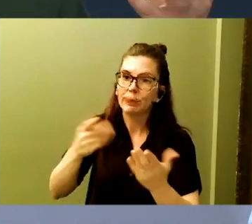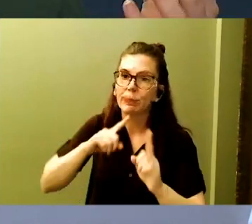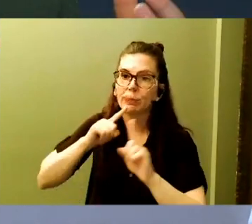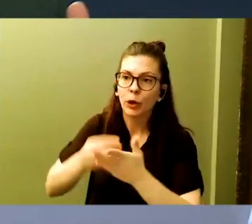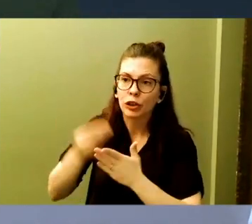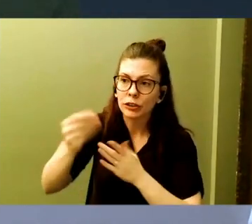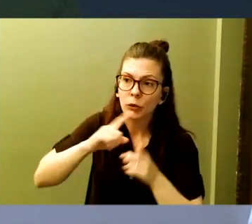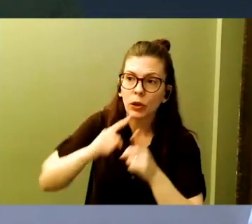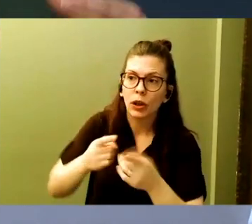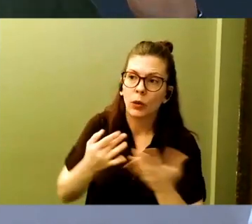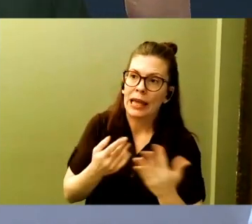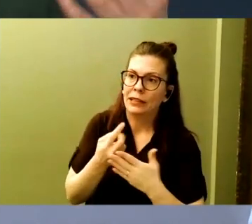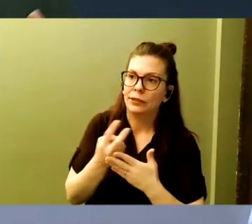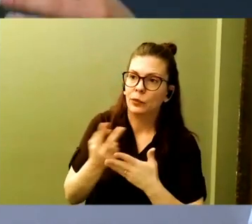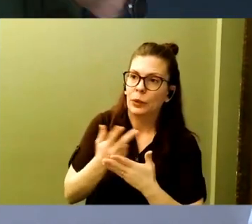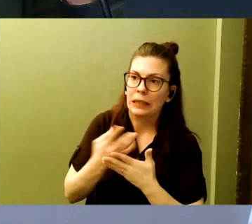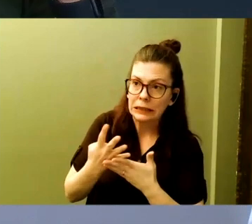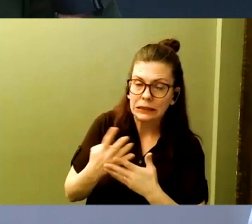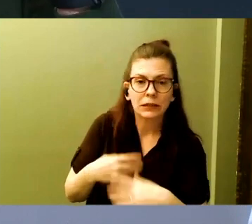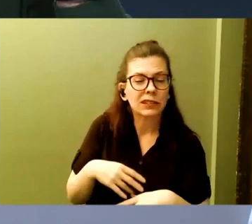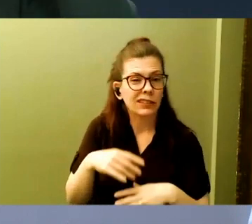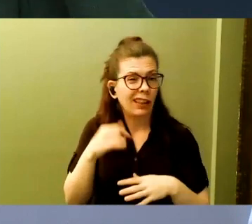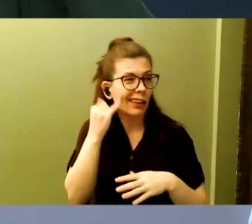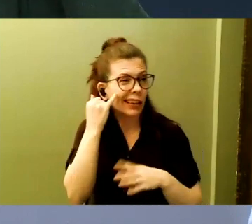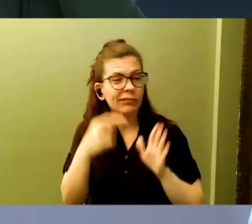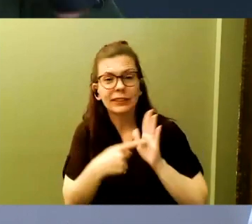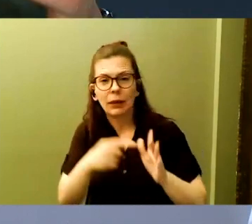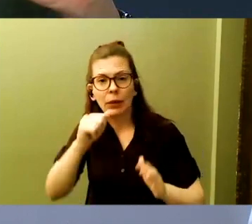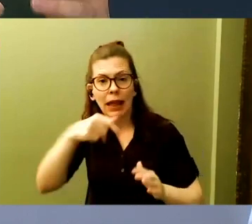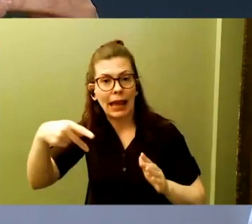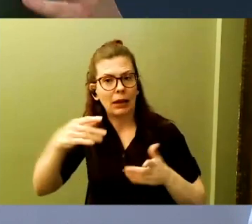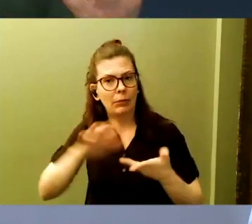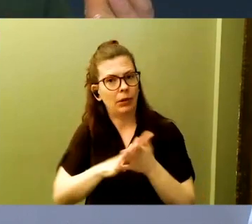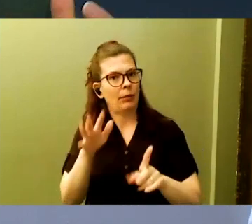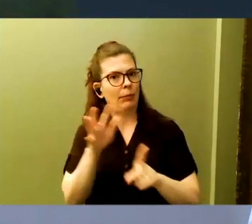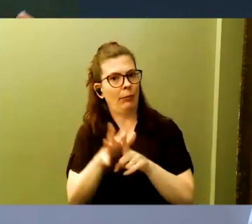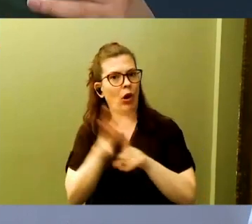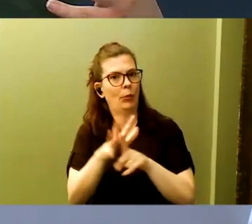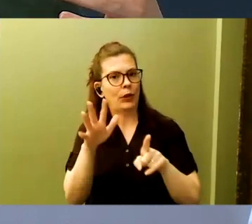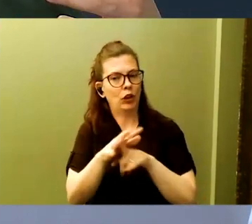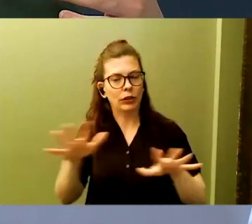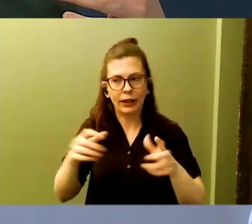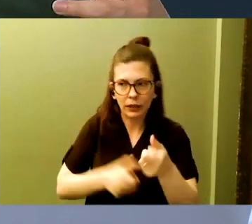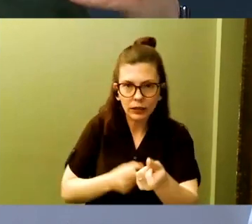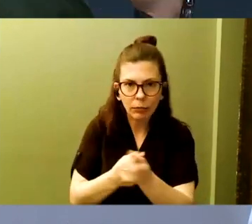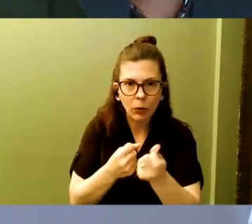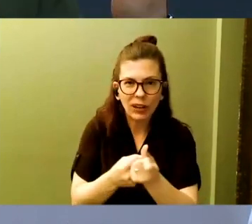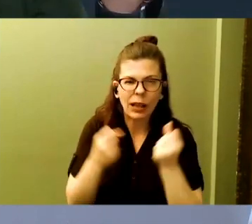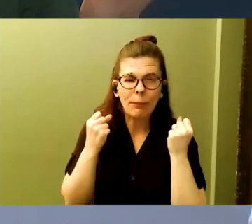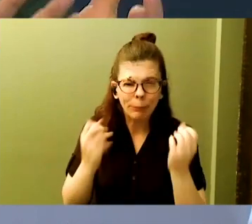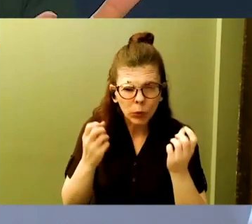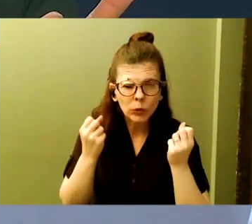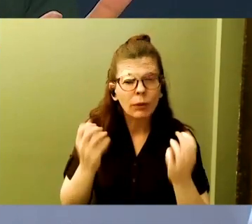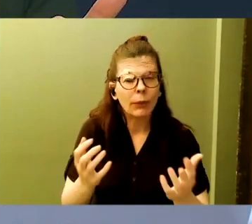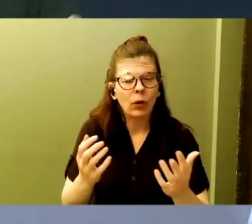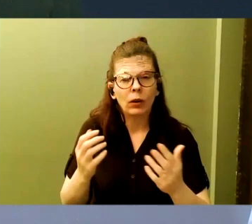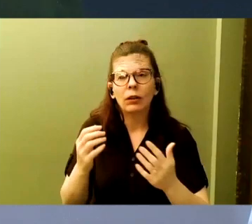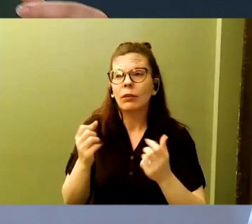say for example, their application takes off and they have to support like multiple